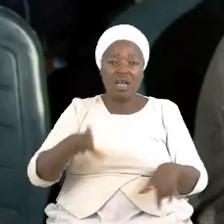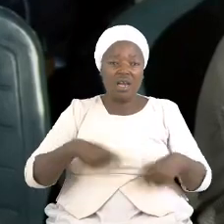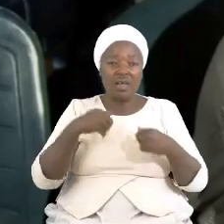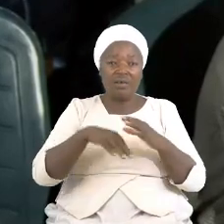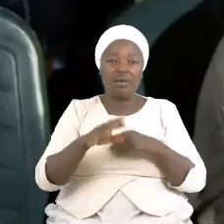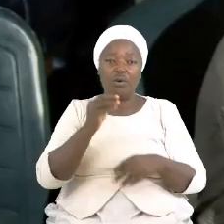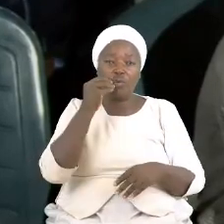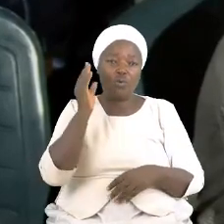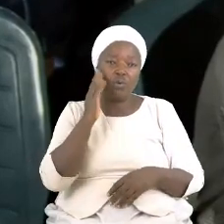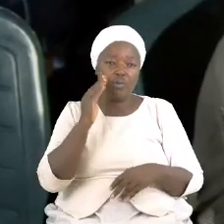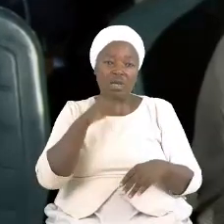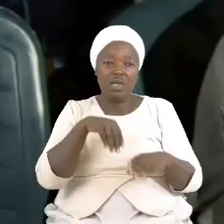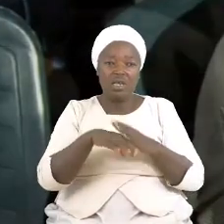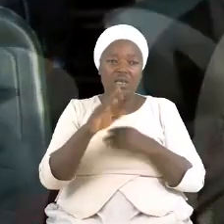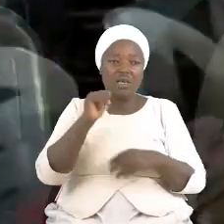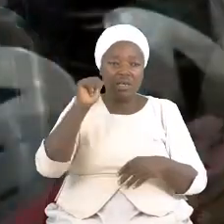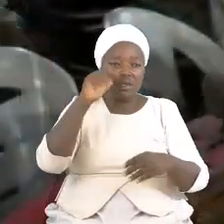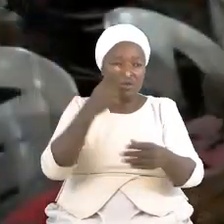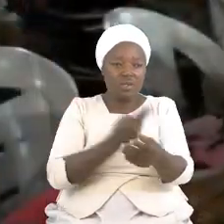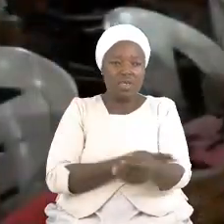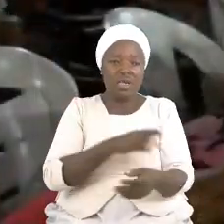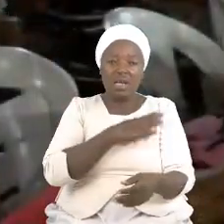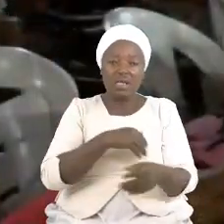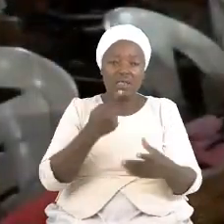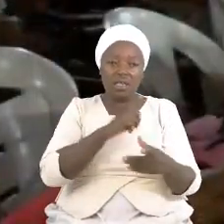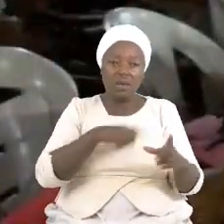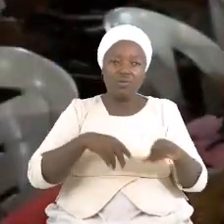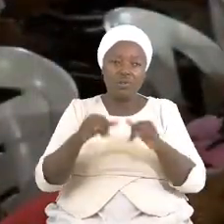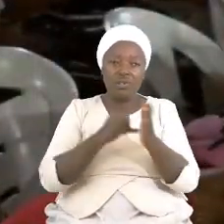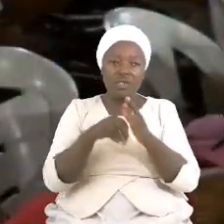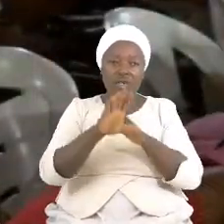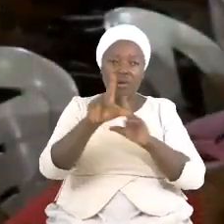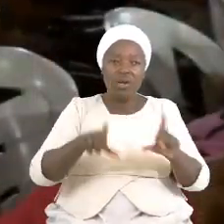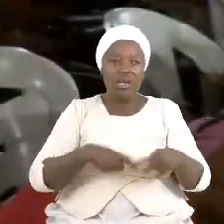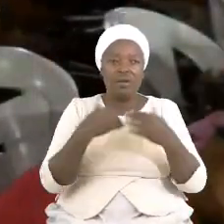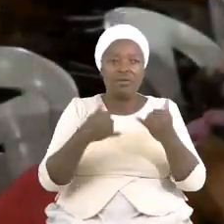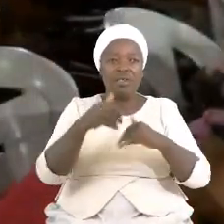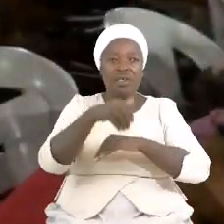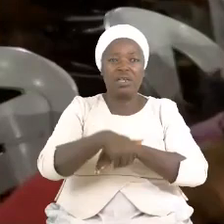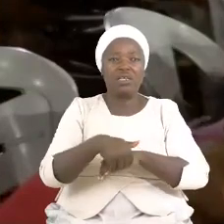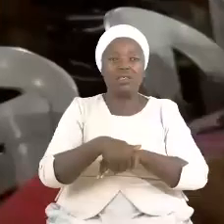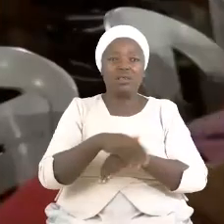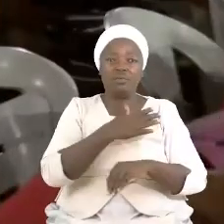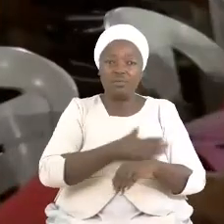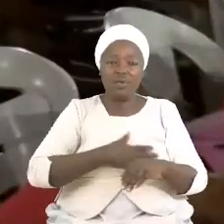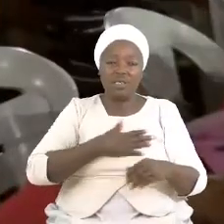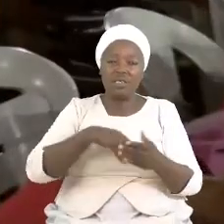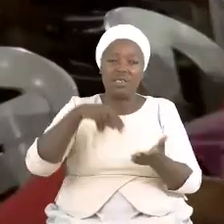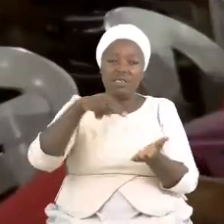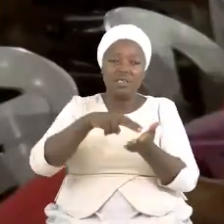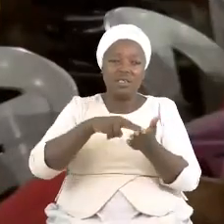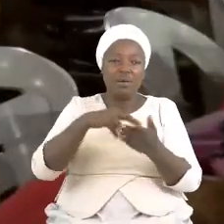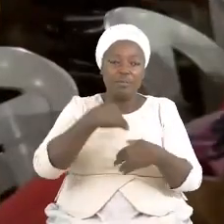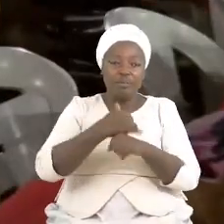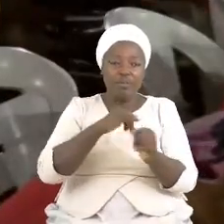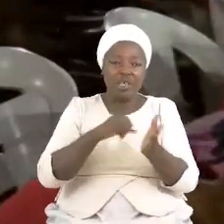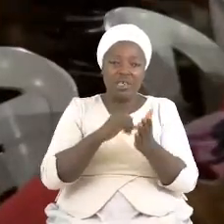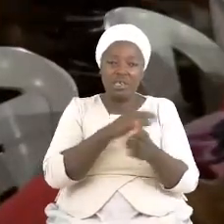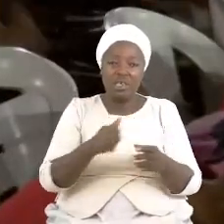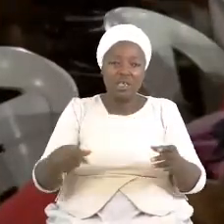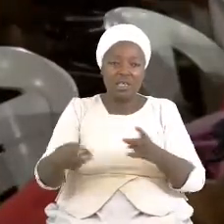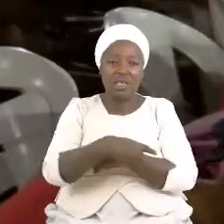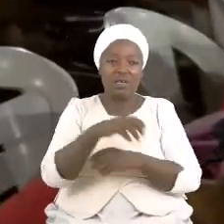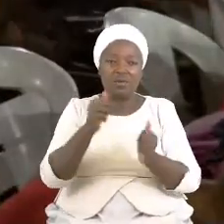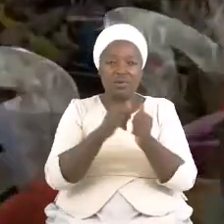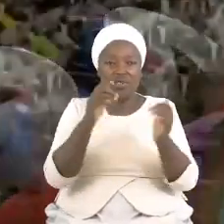her daughter. And the Lord will do it in your life tonight. Where are you? Where are you? Raise up your hand and stand up. As